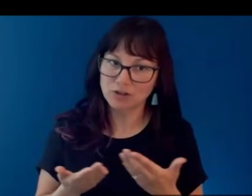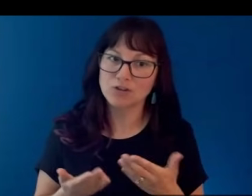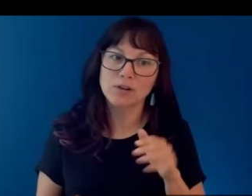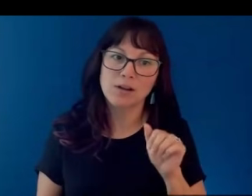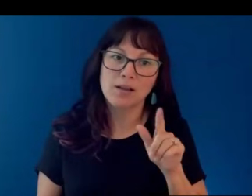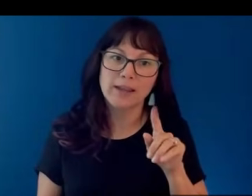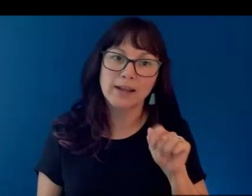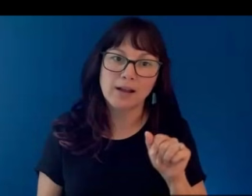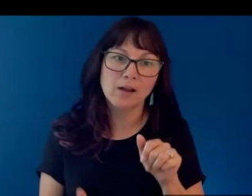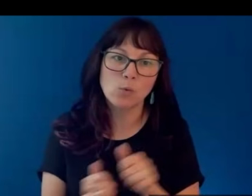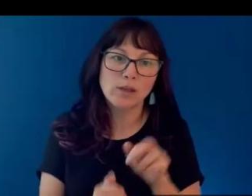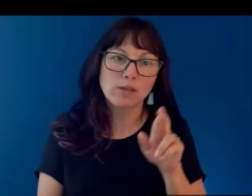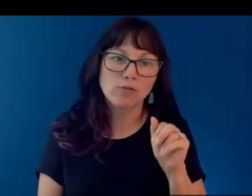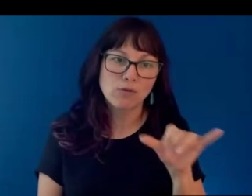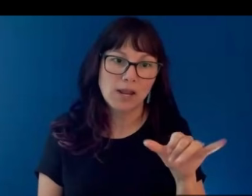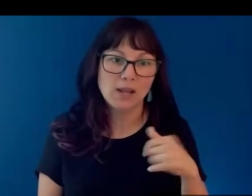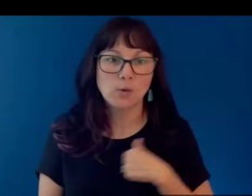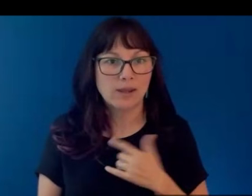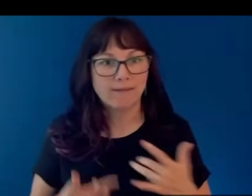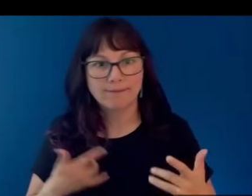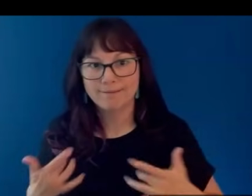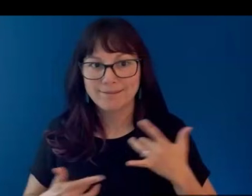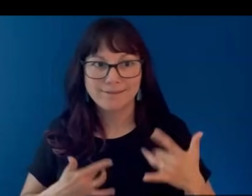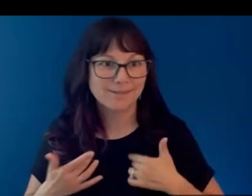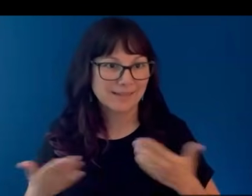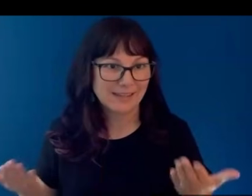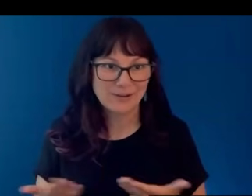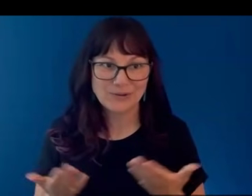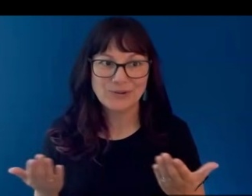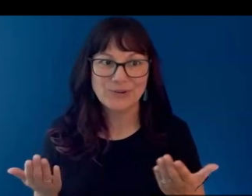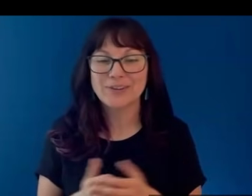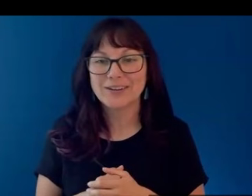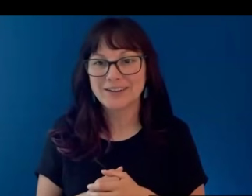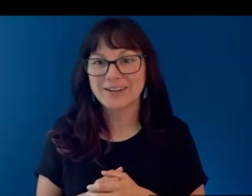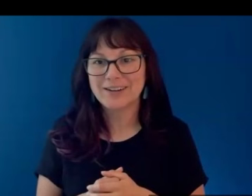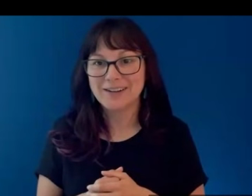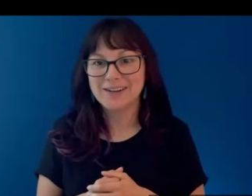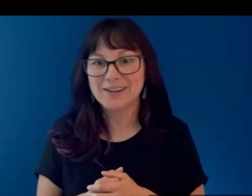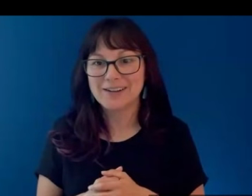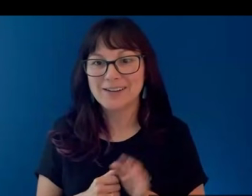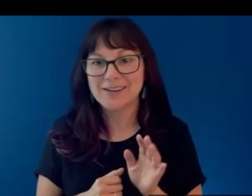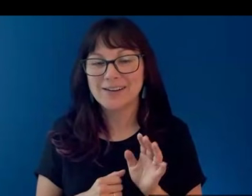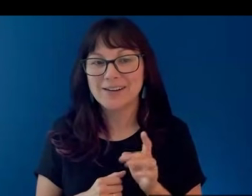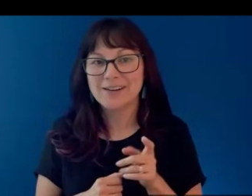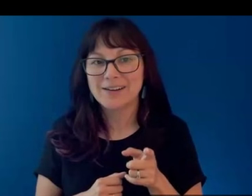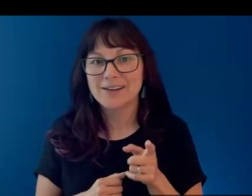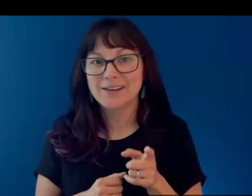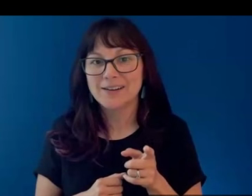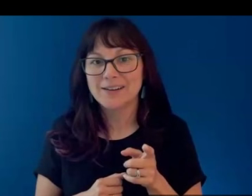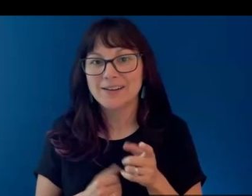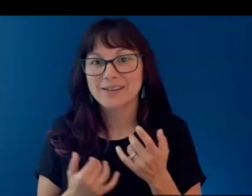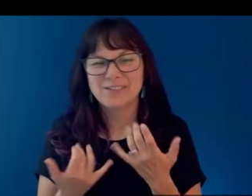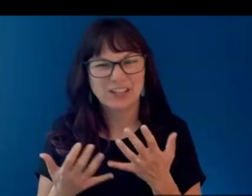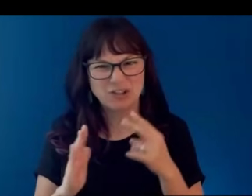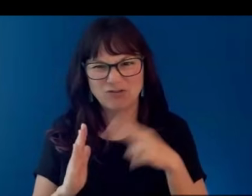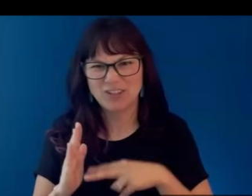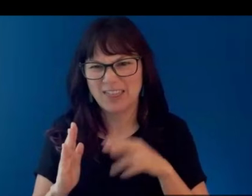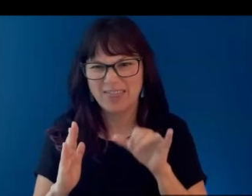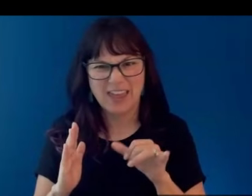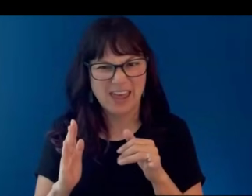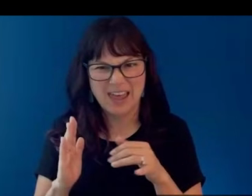today, and we are excited to be here today. This disclaimer was already read to